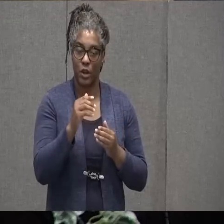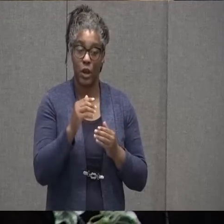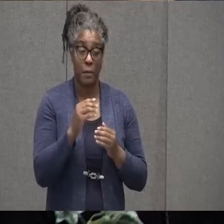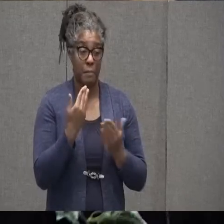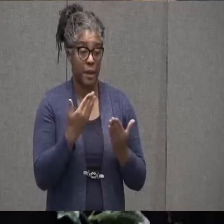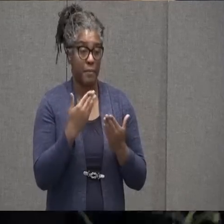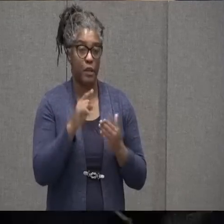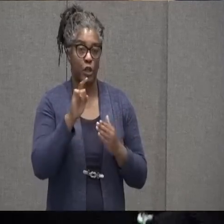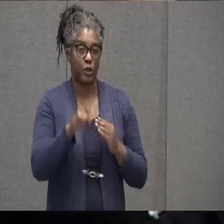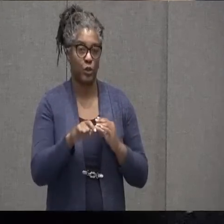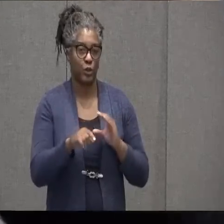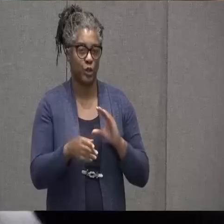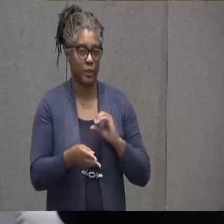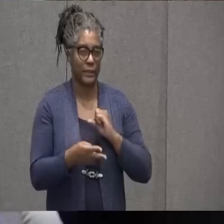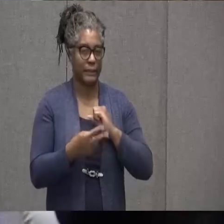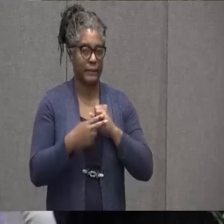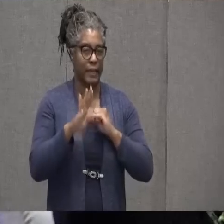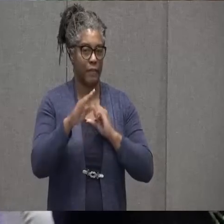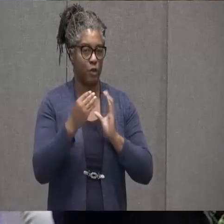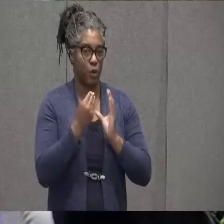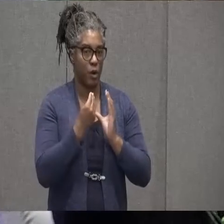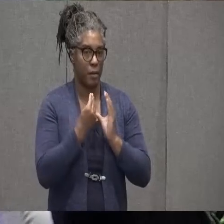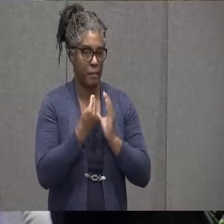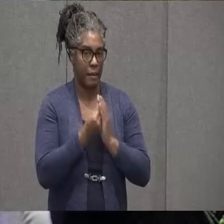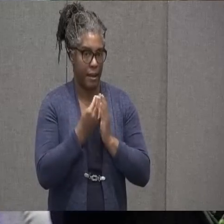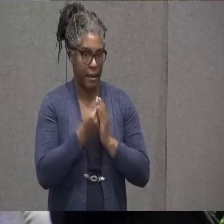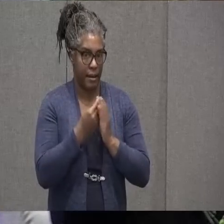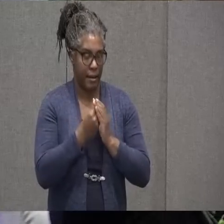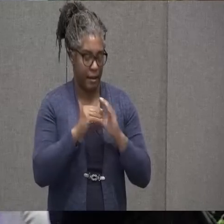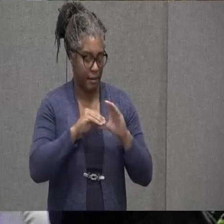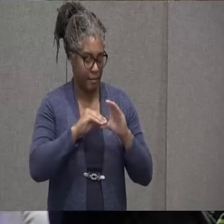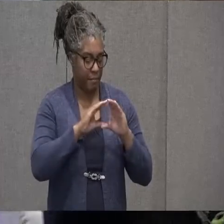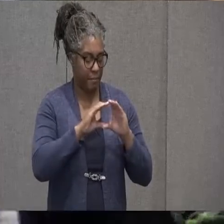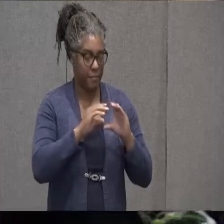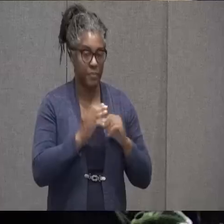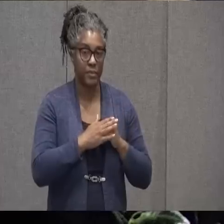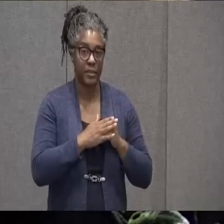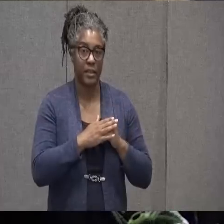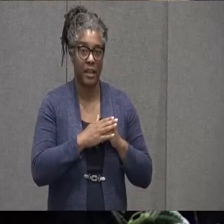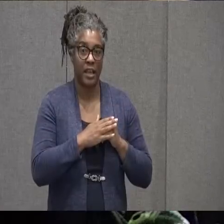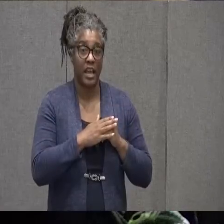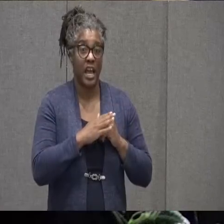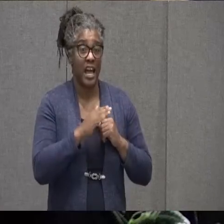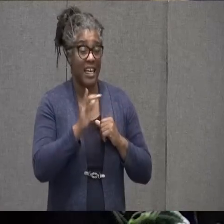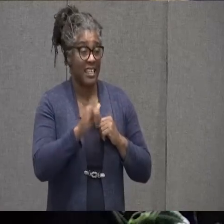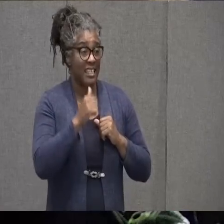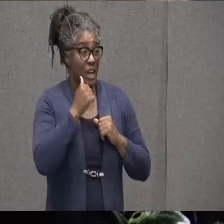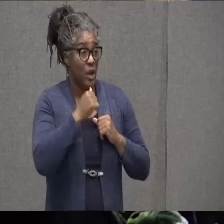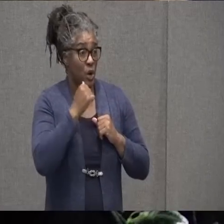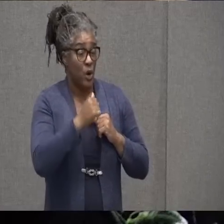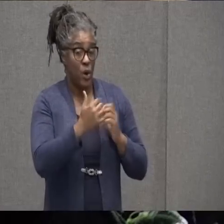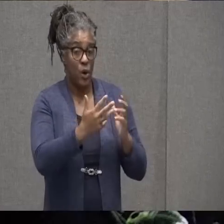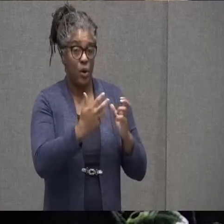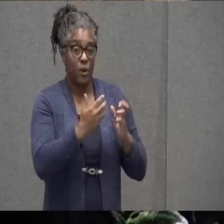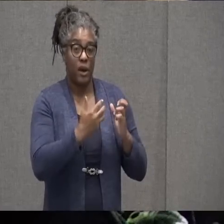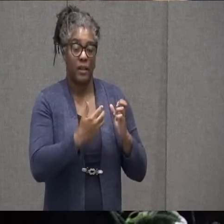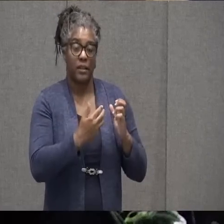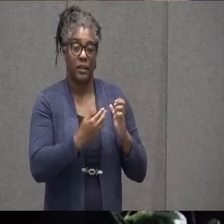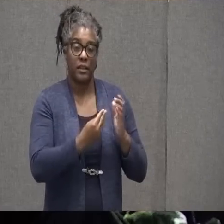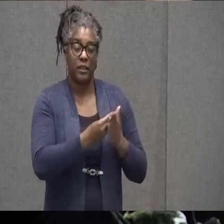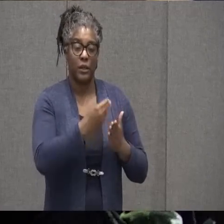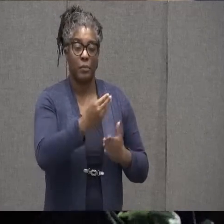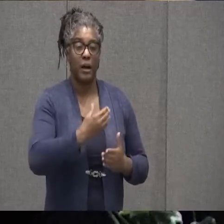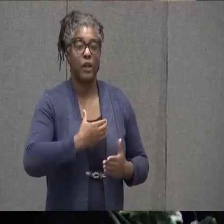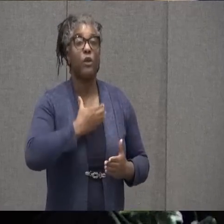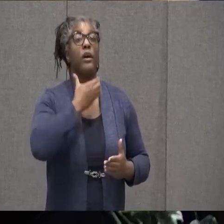money? So this young lady would like to buy this giraffe, or would you save to buy